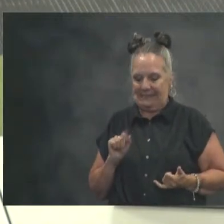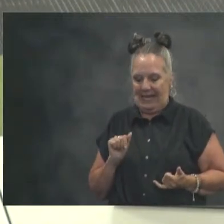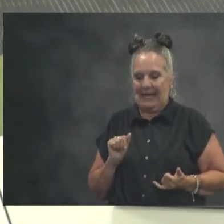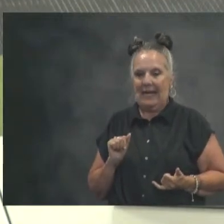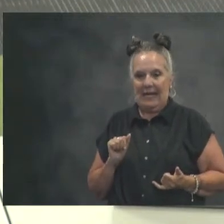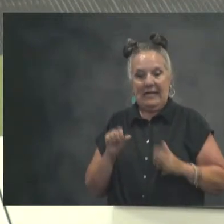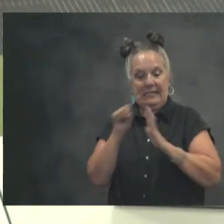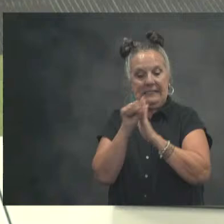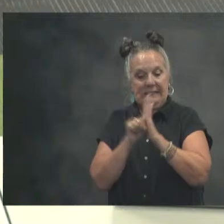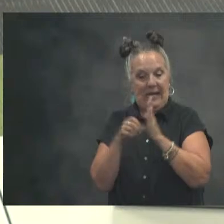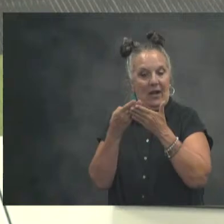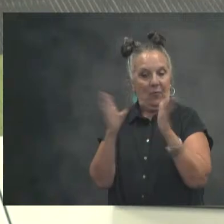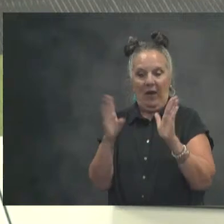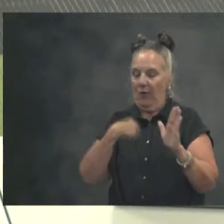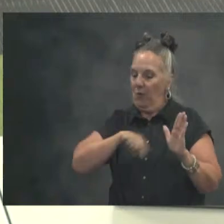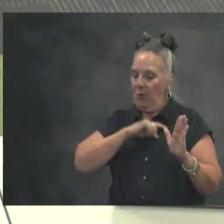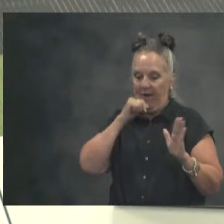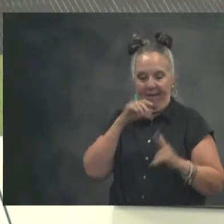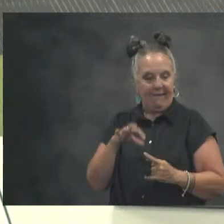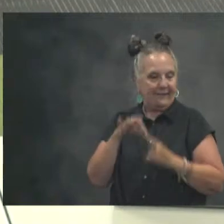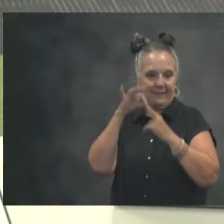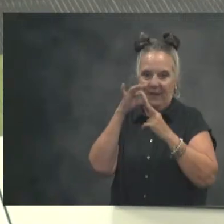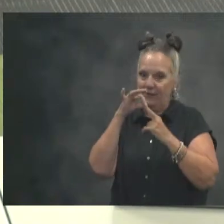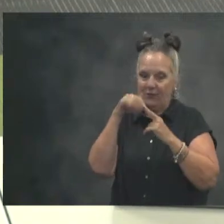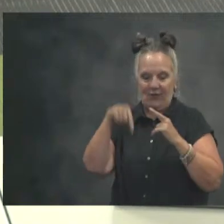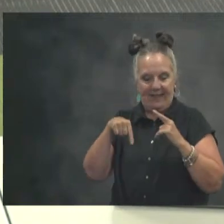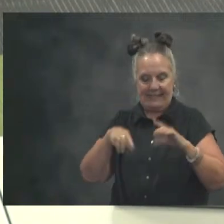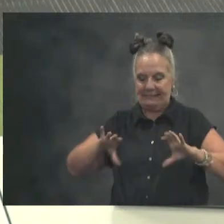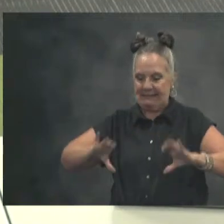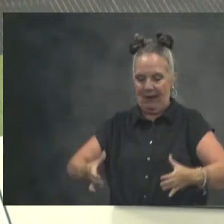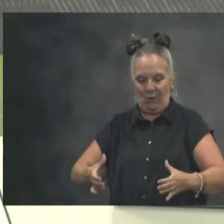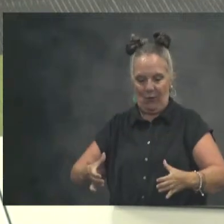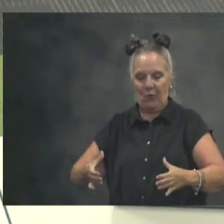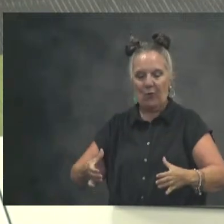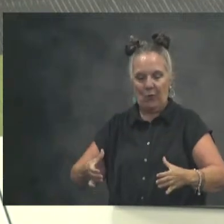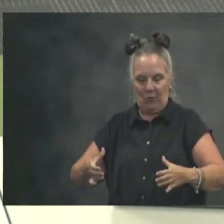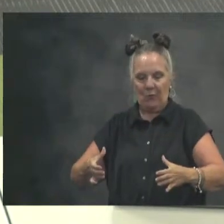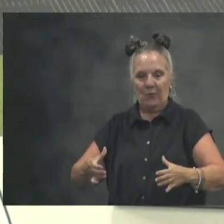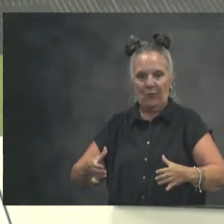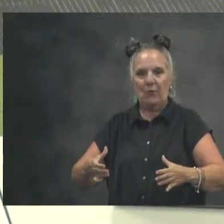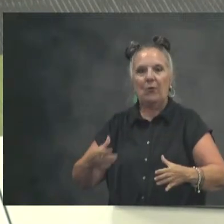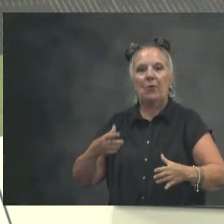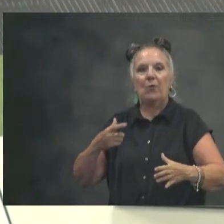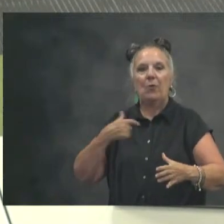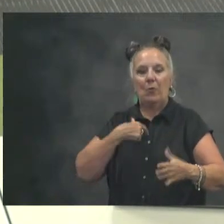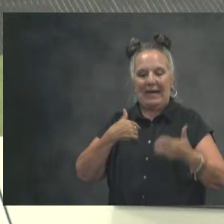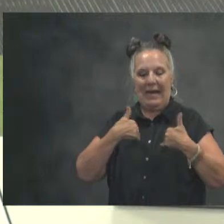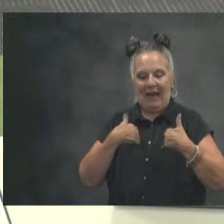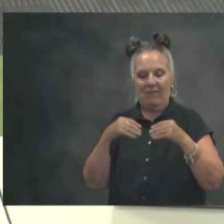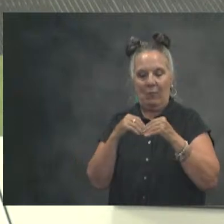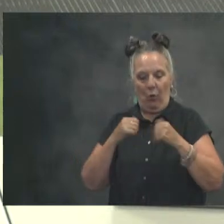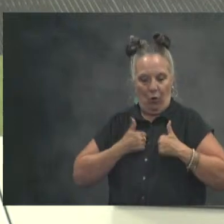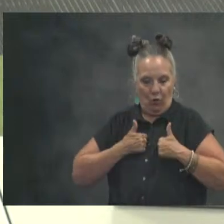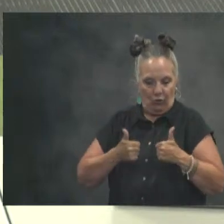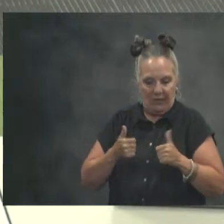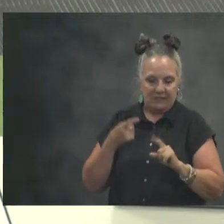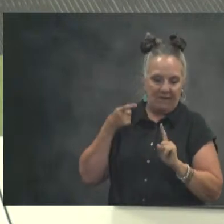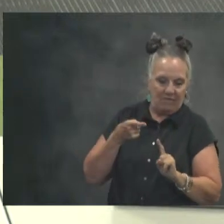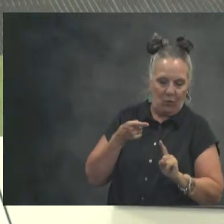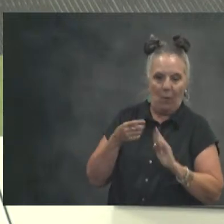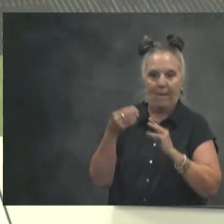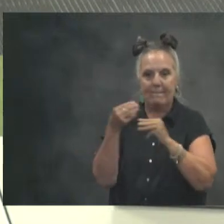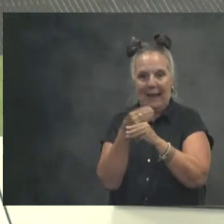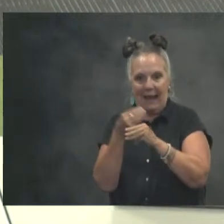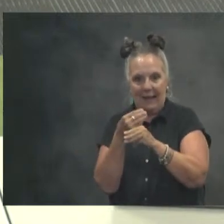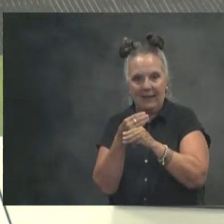this is statewide, we're not special in this category, but we have a more aggressive goal in math because of our need